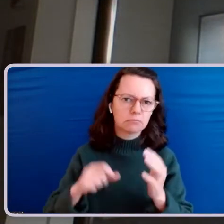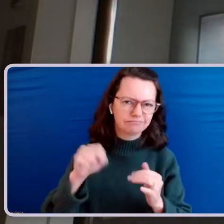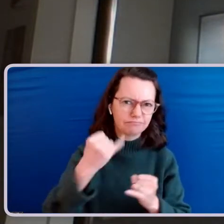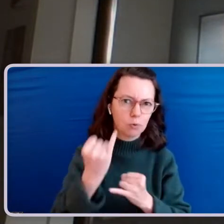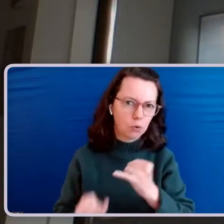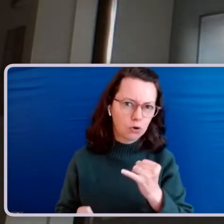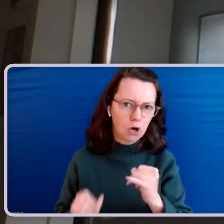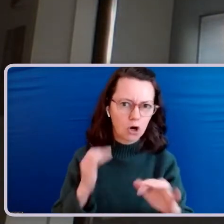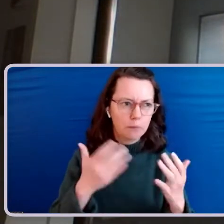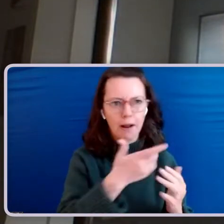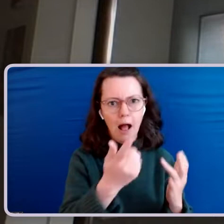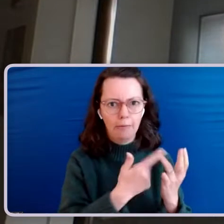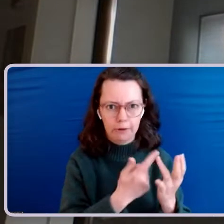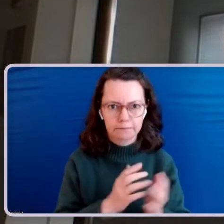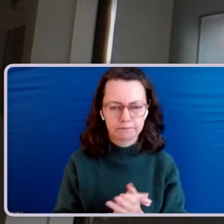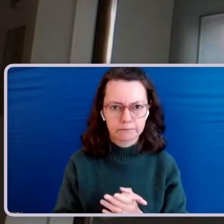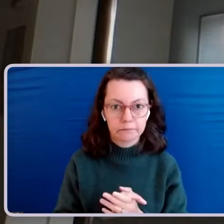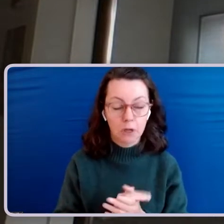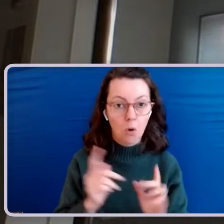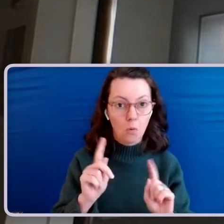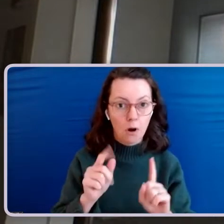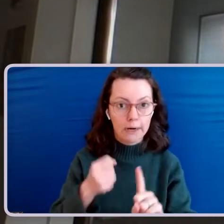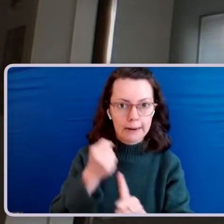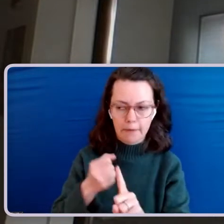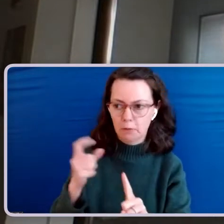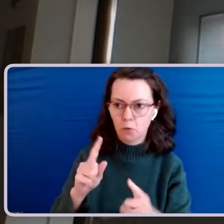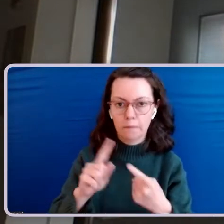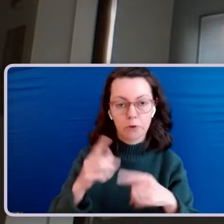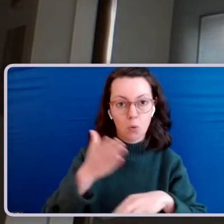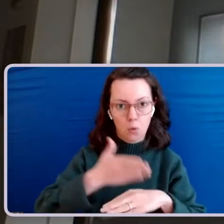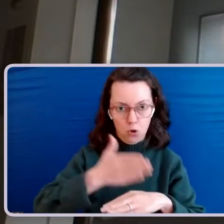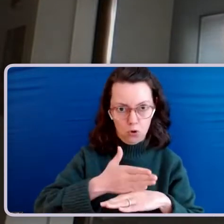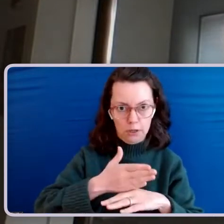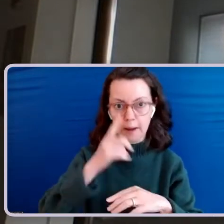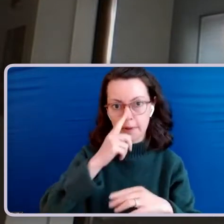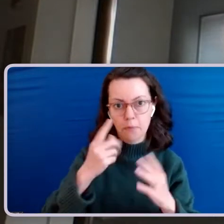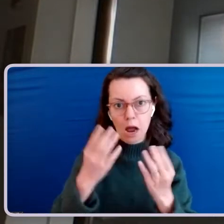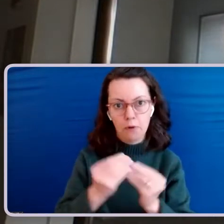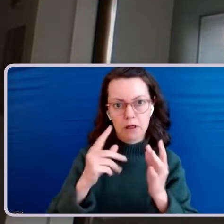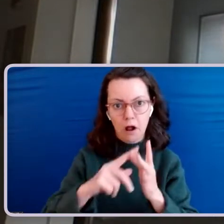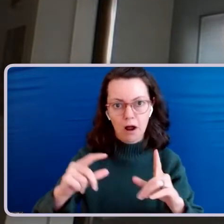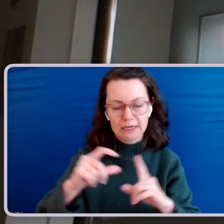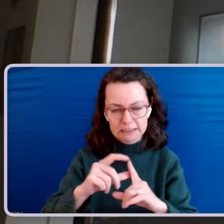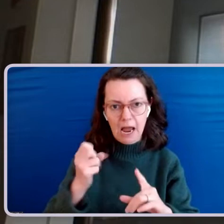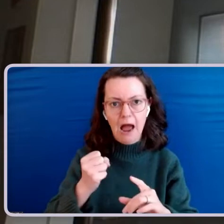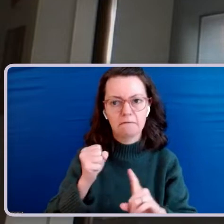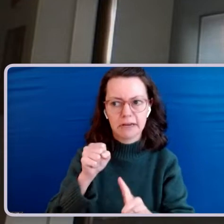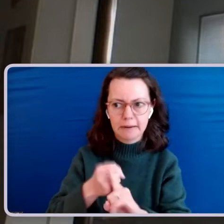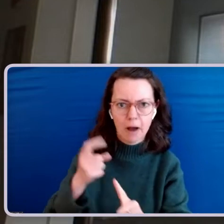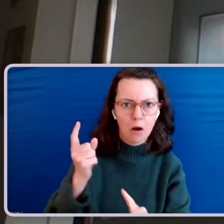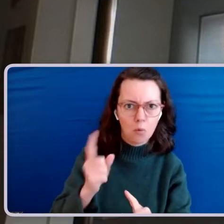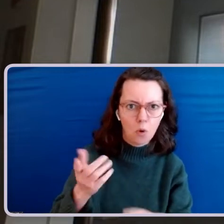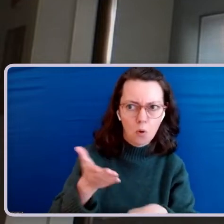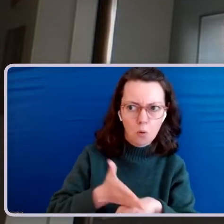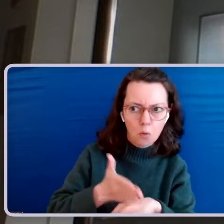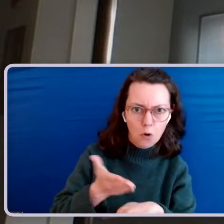example, in the workplace, a lot of people with intellectual disability be particularly affected by the fact that we've had this